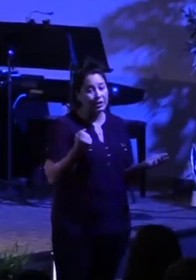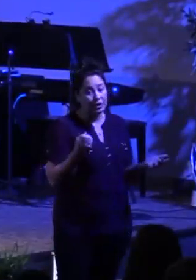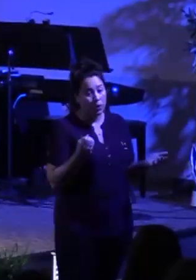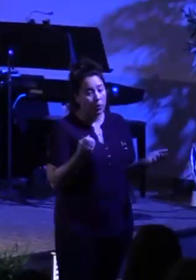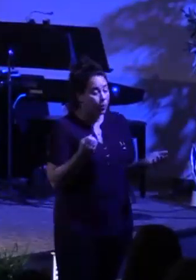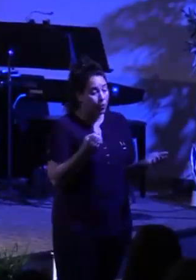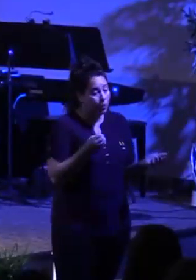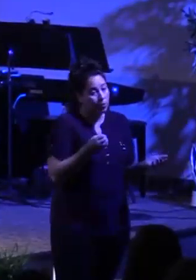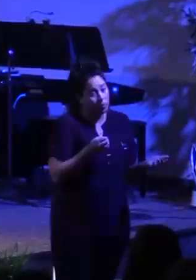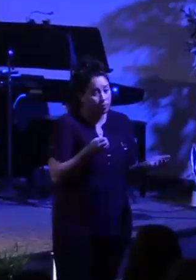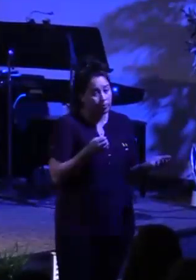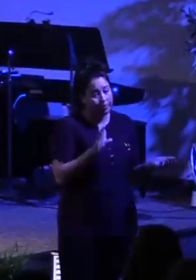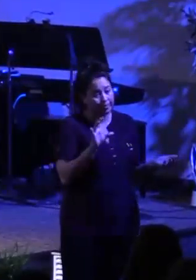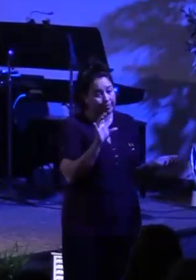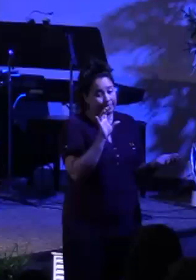And so that's